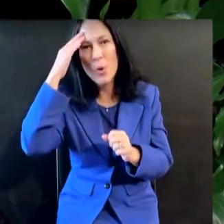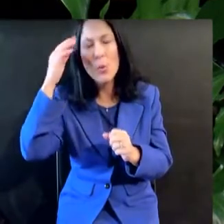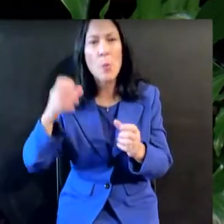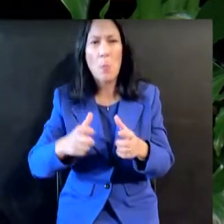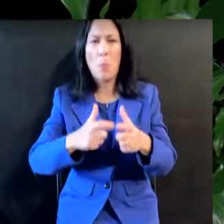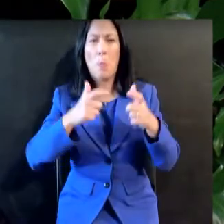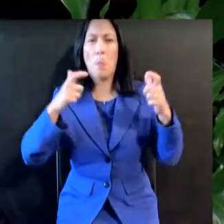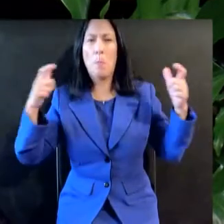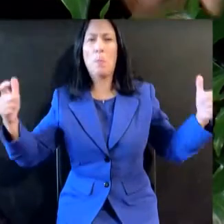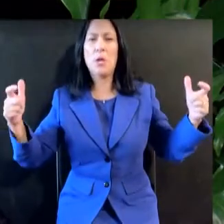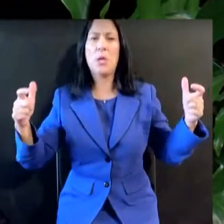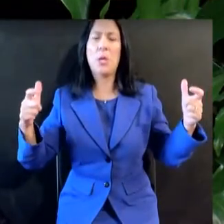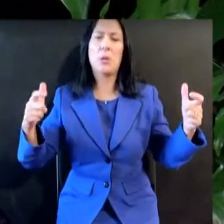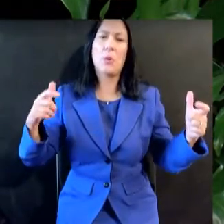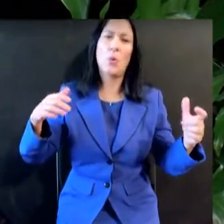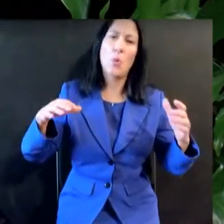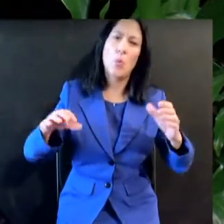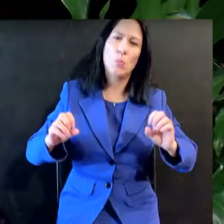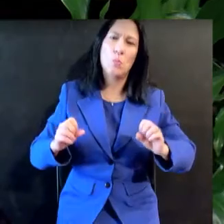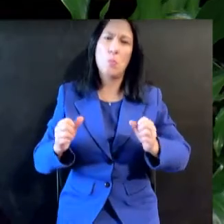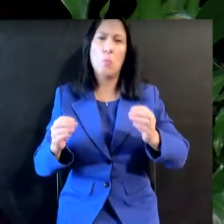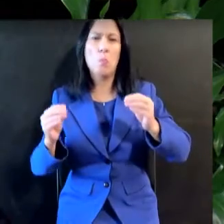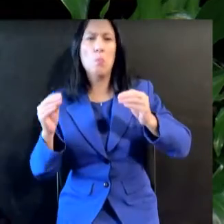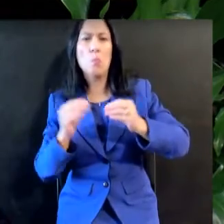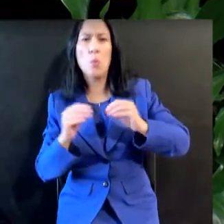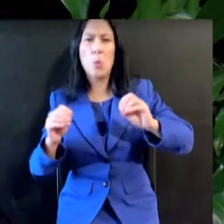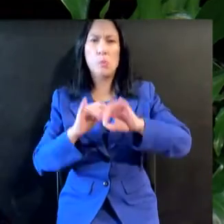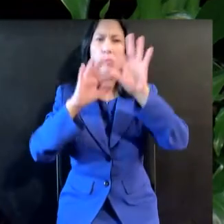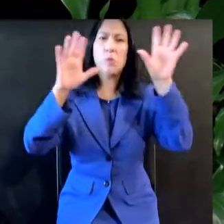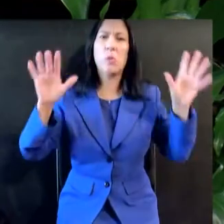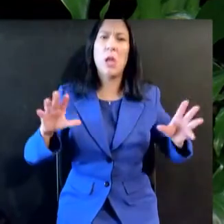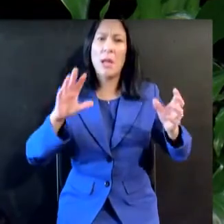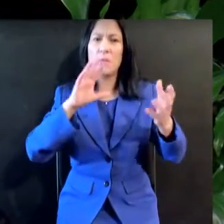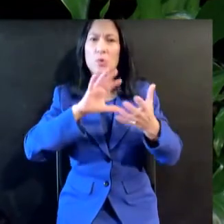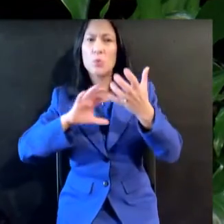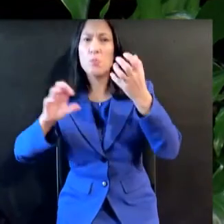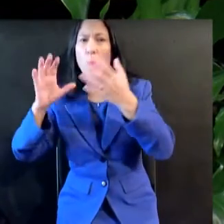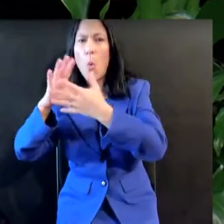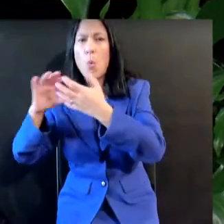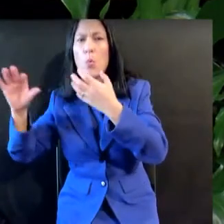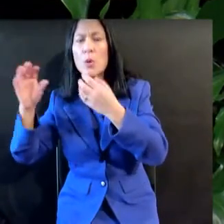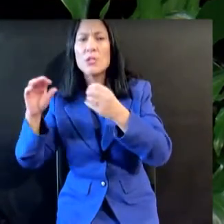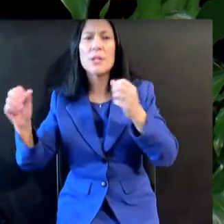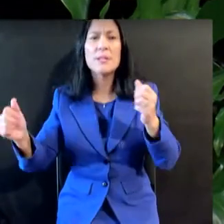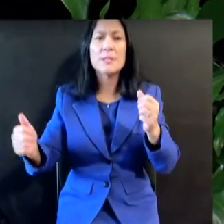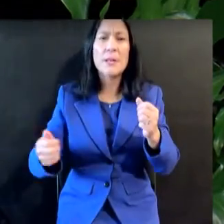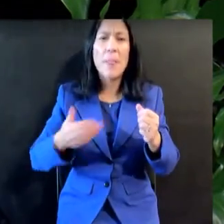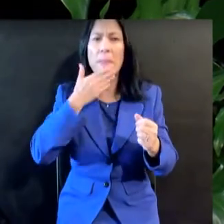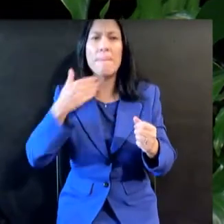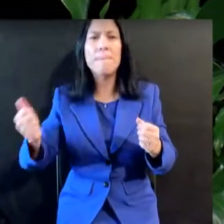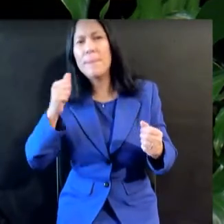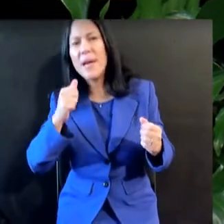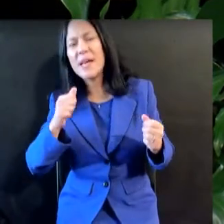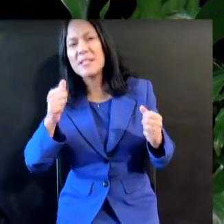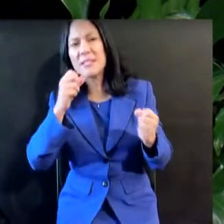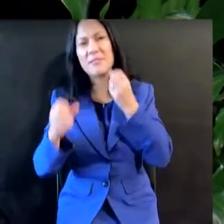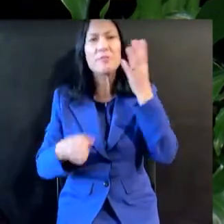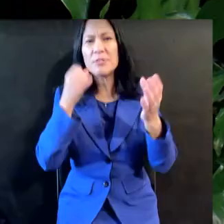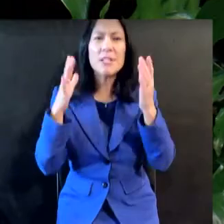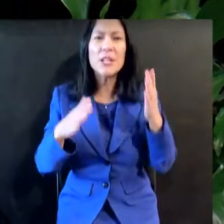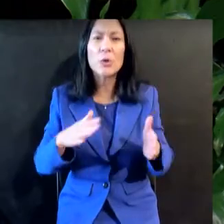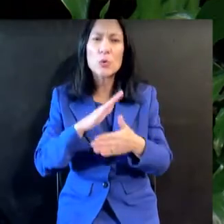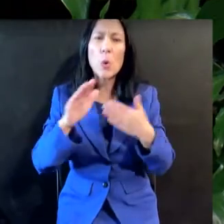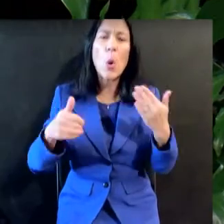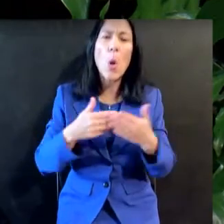more grandiose, more smoke, more lights, more noise. Get the best artist you can to sing at this thing. All of this stuff. All the ways God